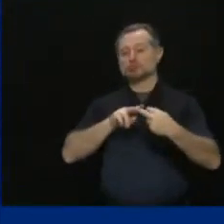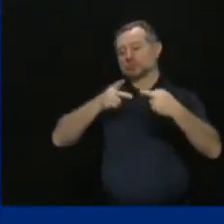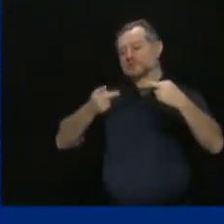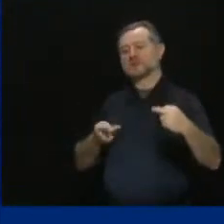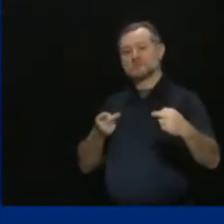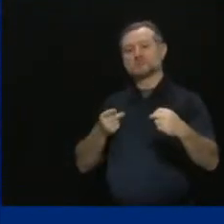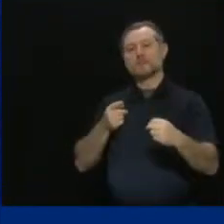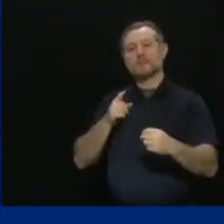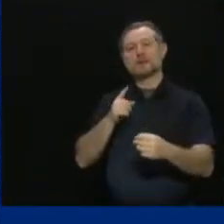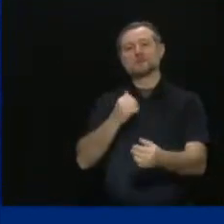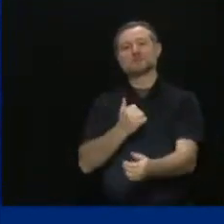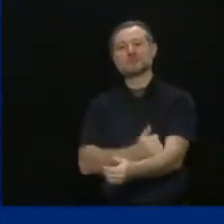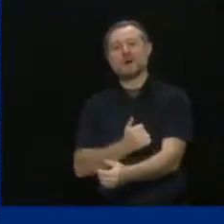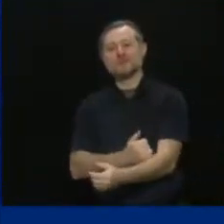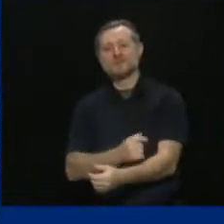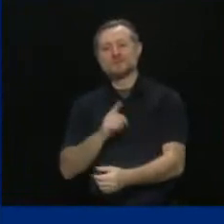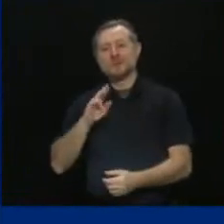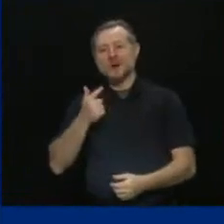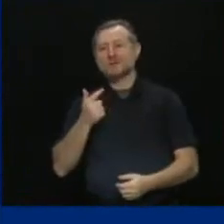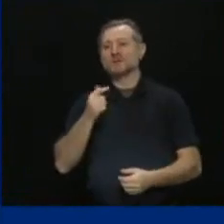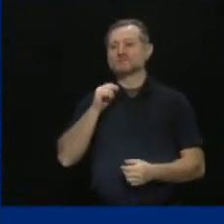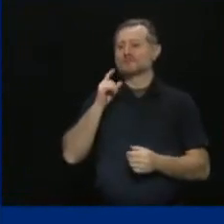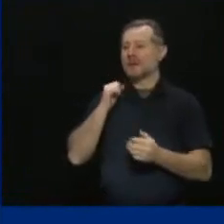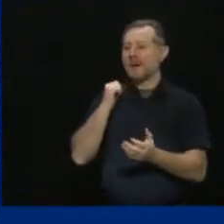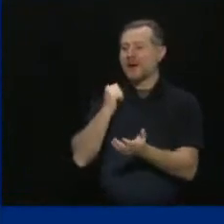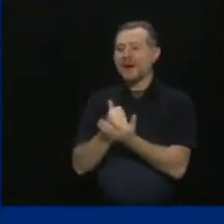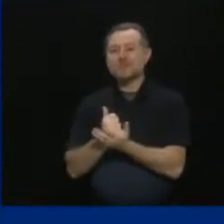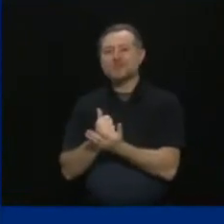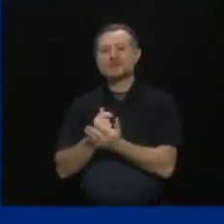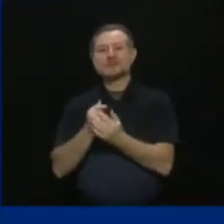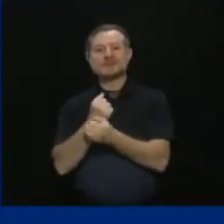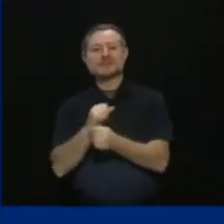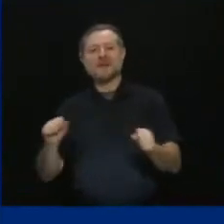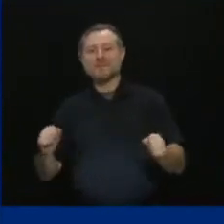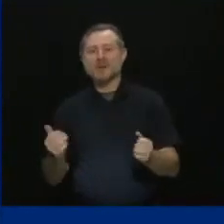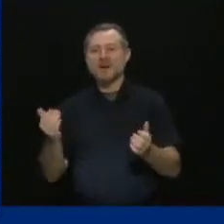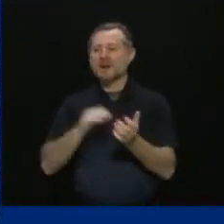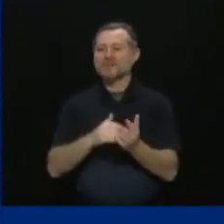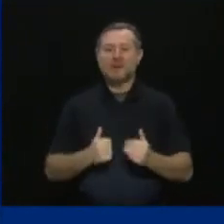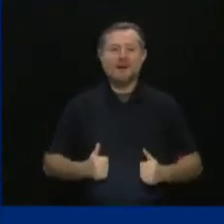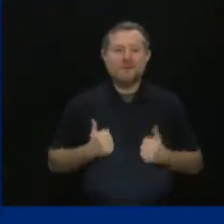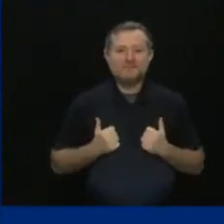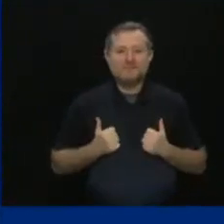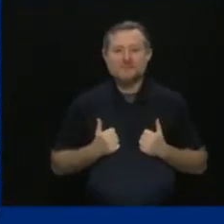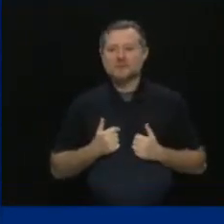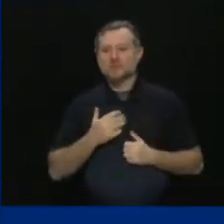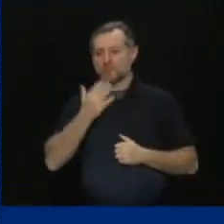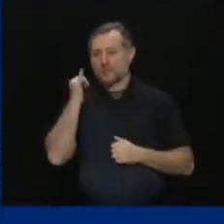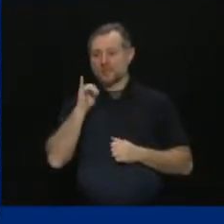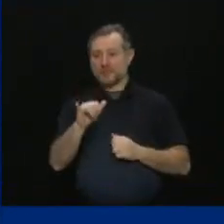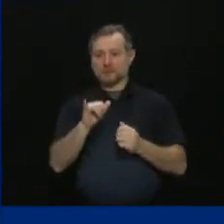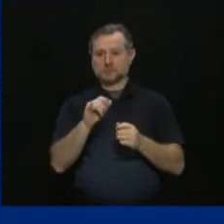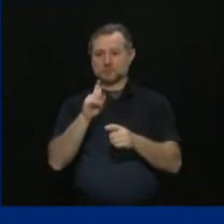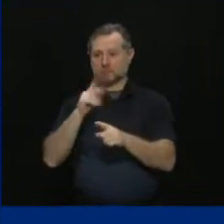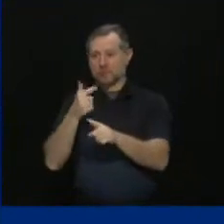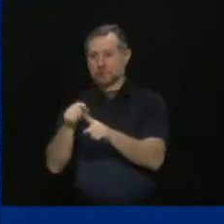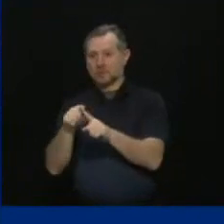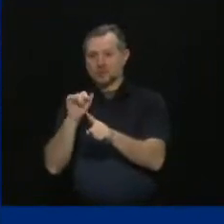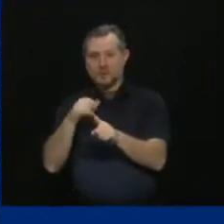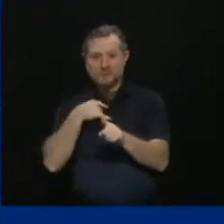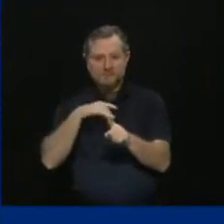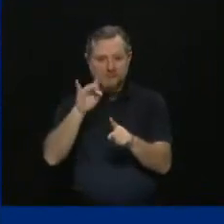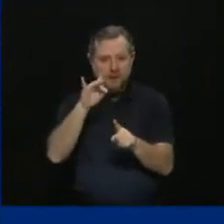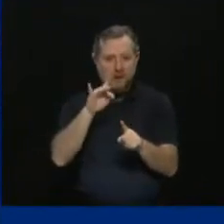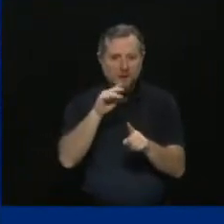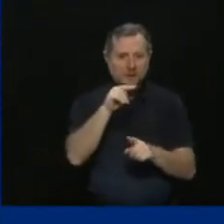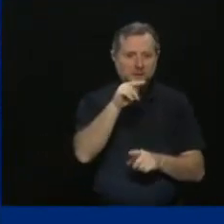saved thousands of lives because they had naloxone with them or another opioid overdose reversal drug with them. And